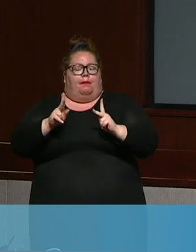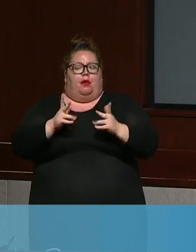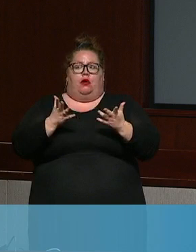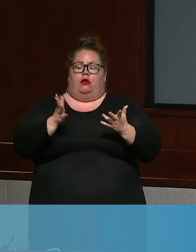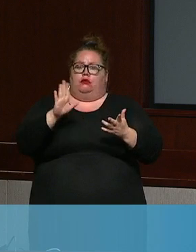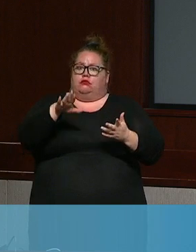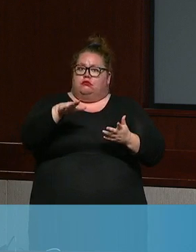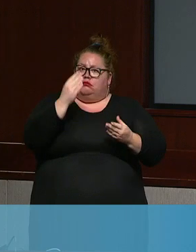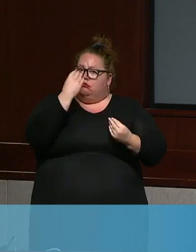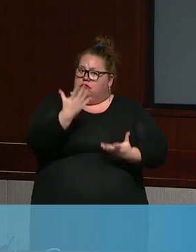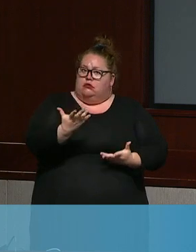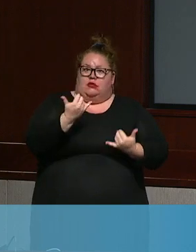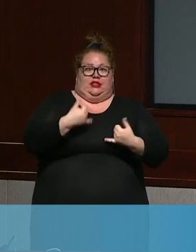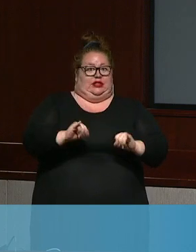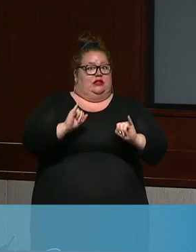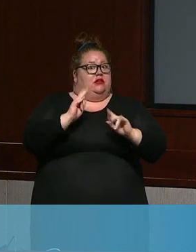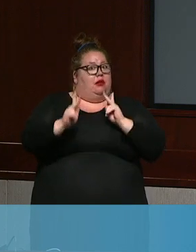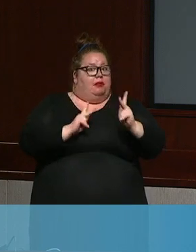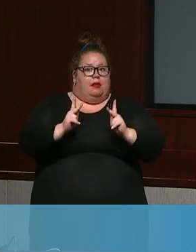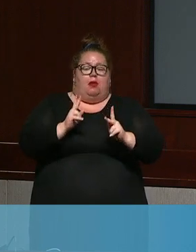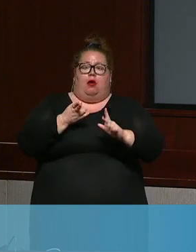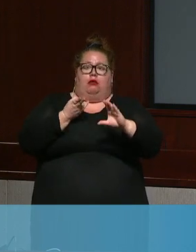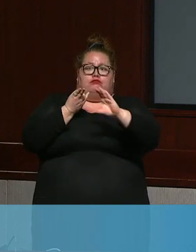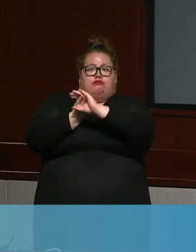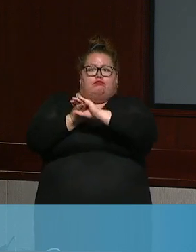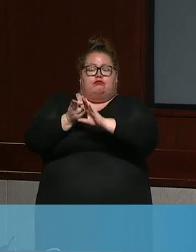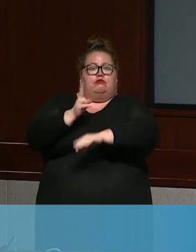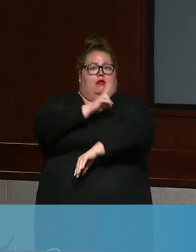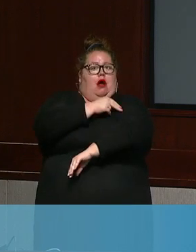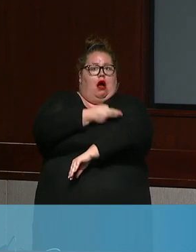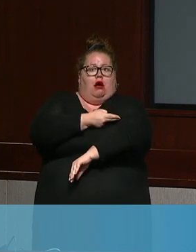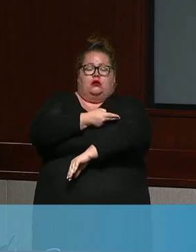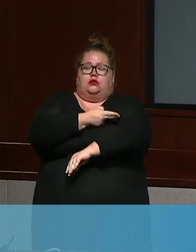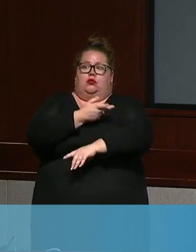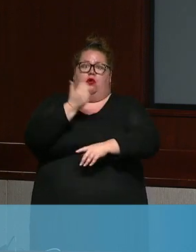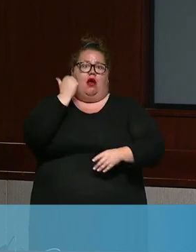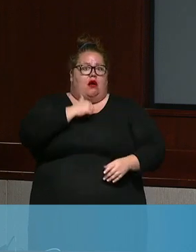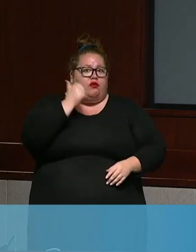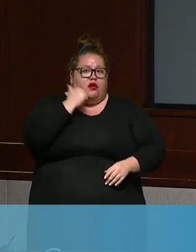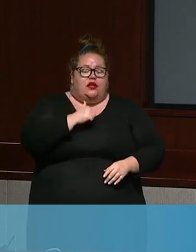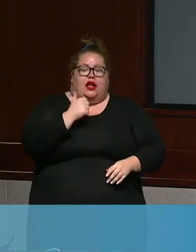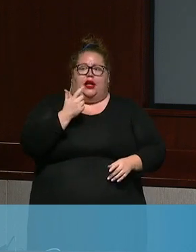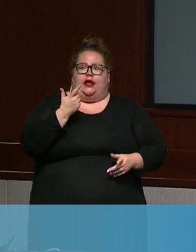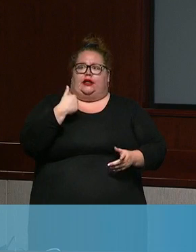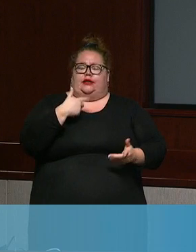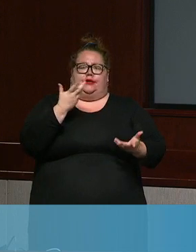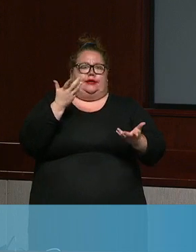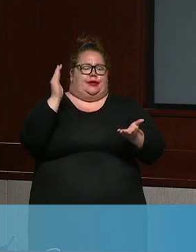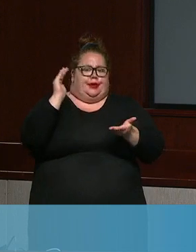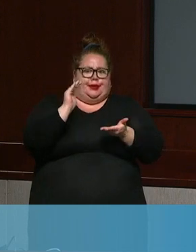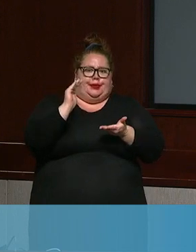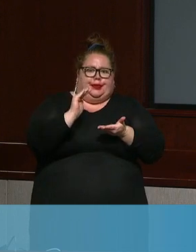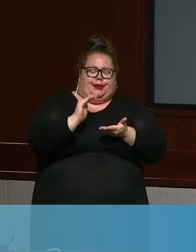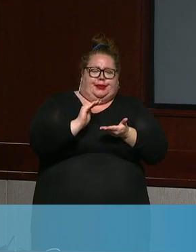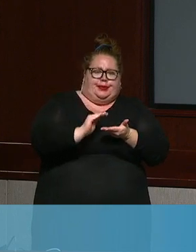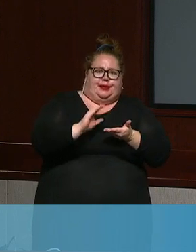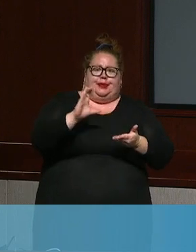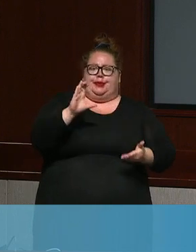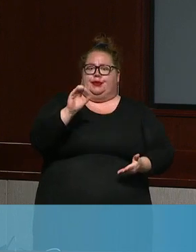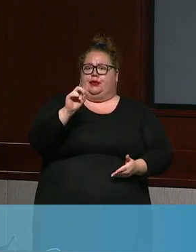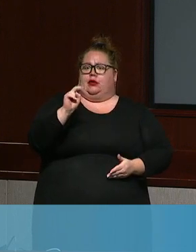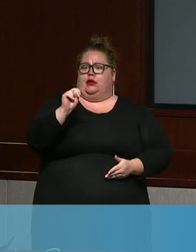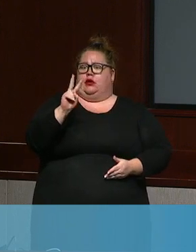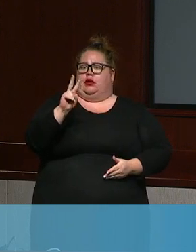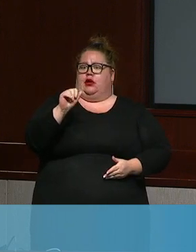Every day in the hospitals, we are short perhaps 20 to 30 convalescent plasma units each day. And